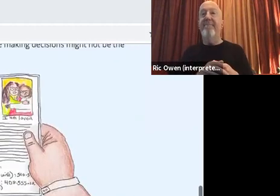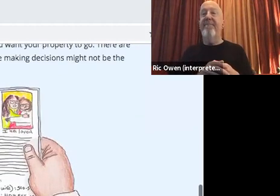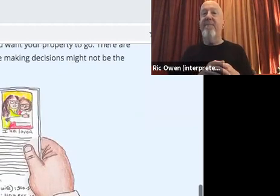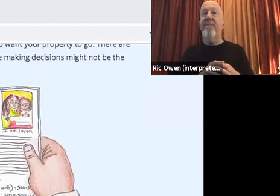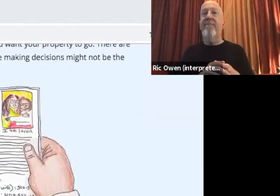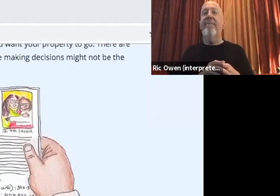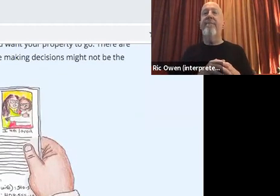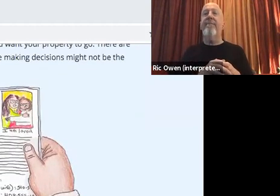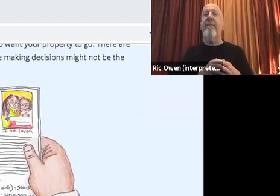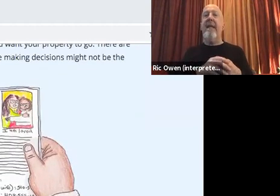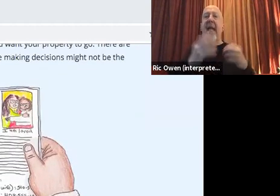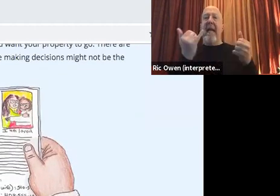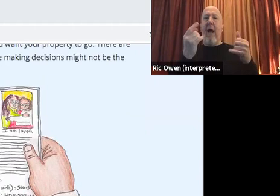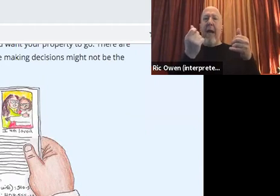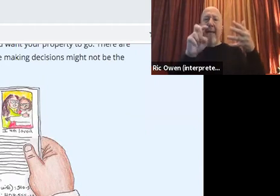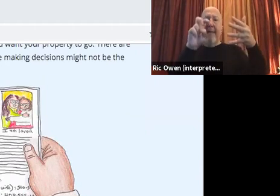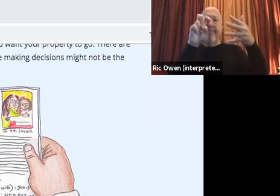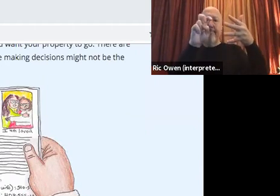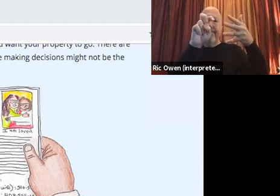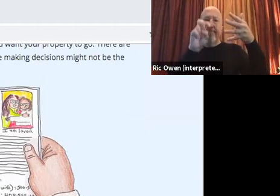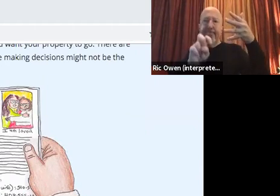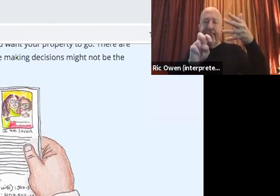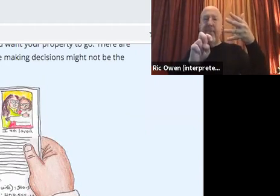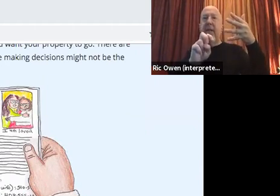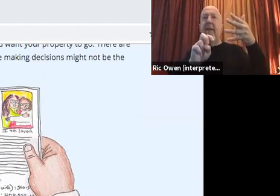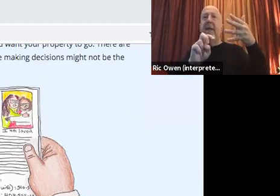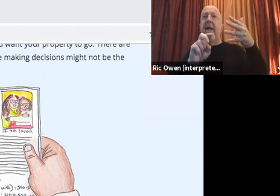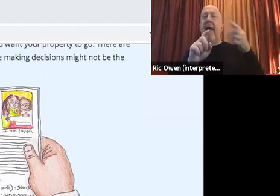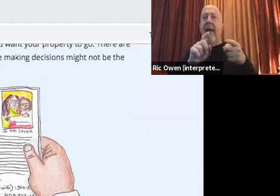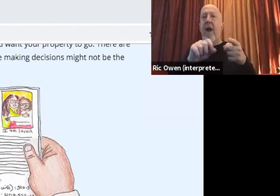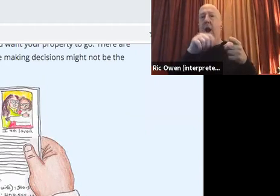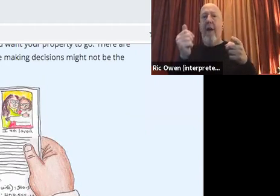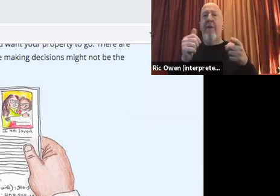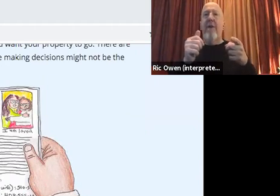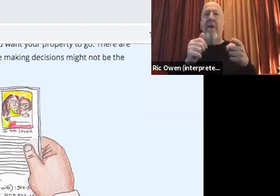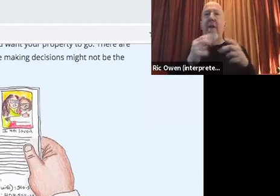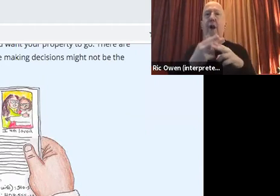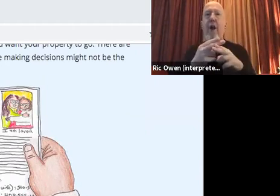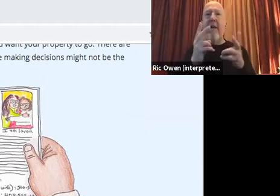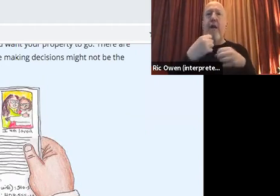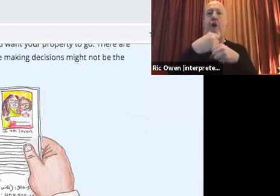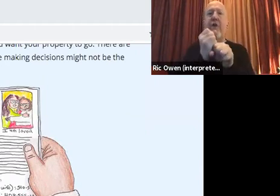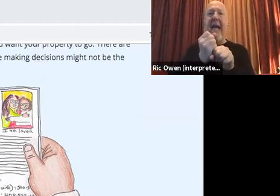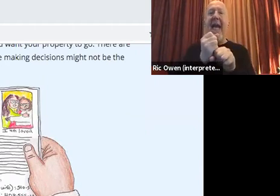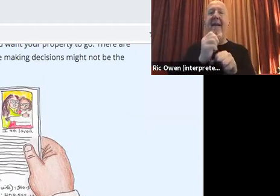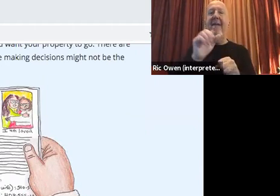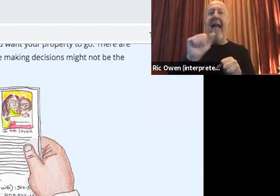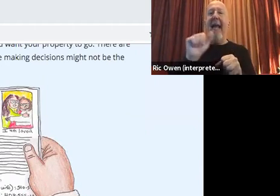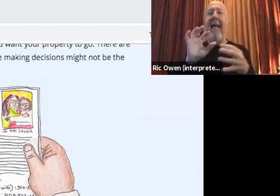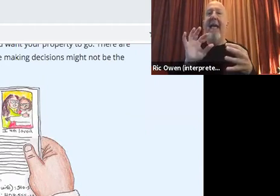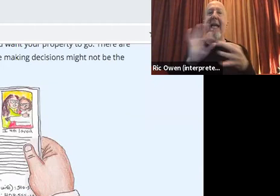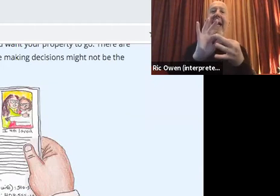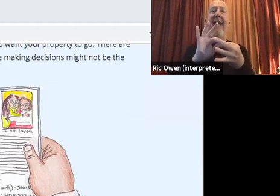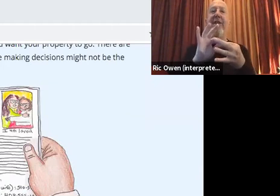I'm scrolling down the toolkit now and pausing at the place to create a connection kit. There is a